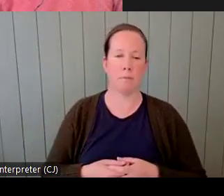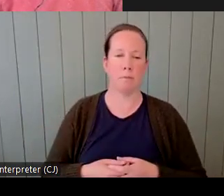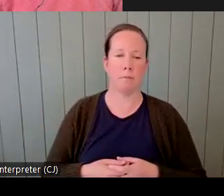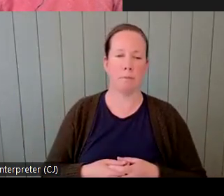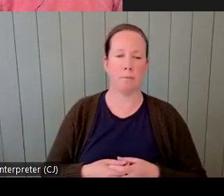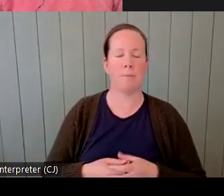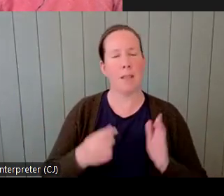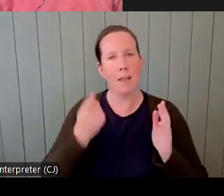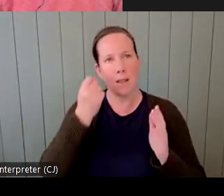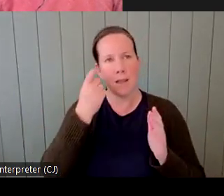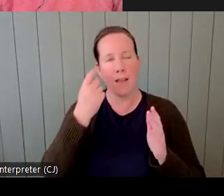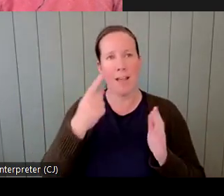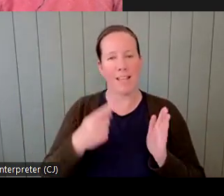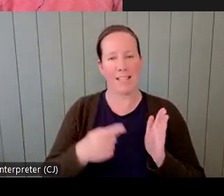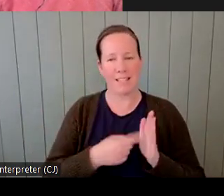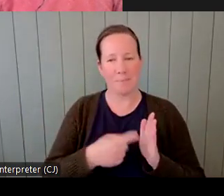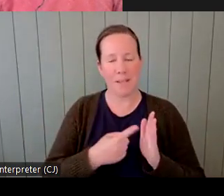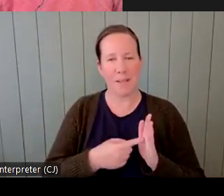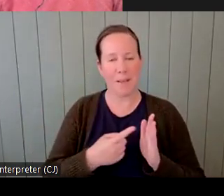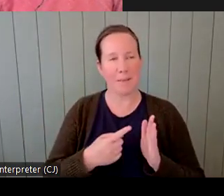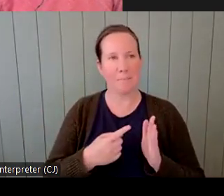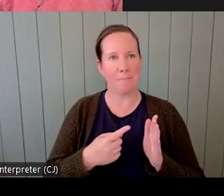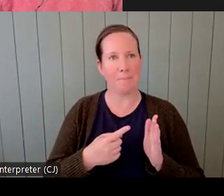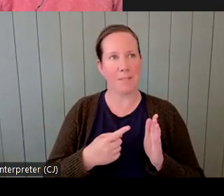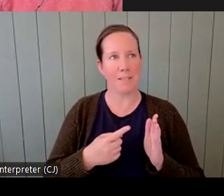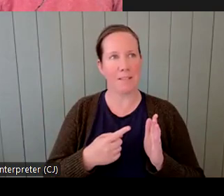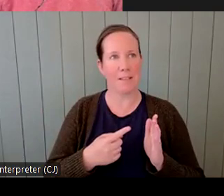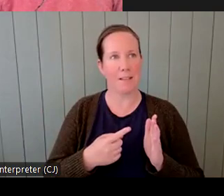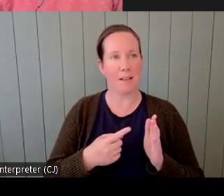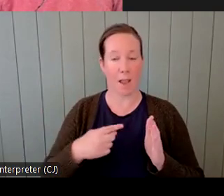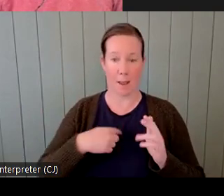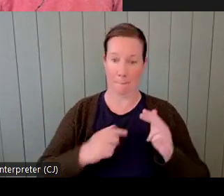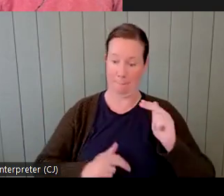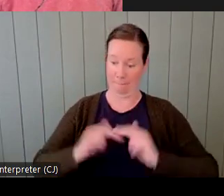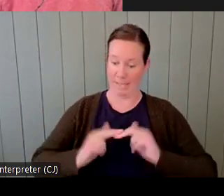when you're building something, it's all about hearing other,